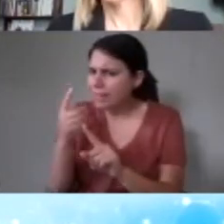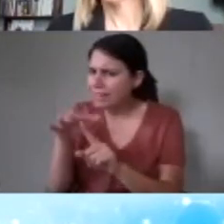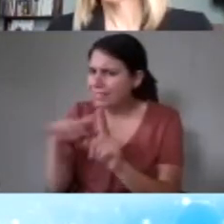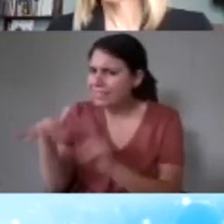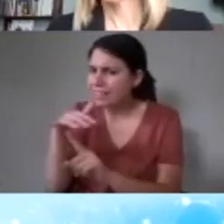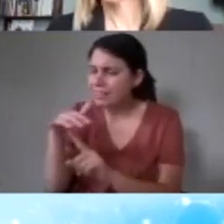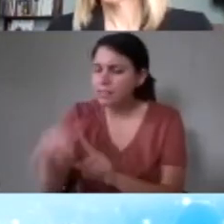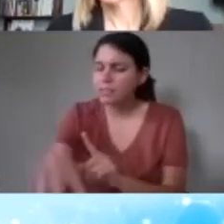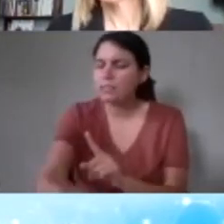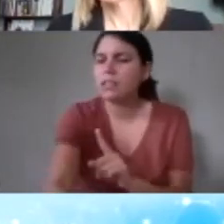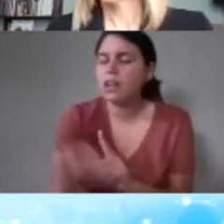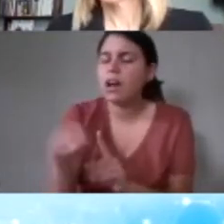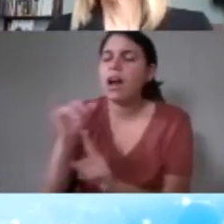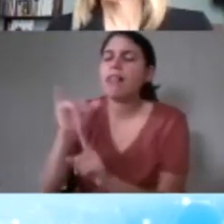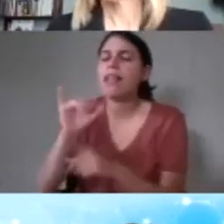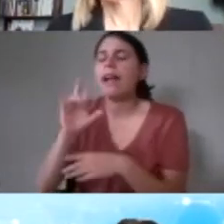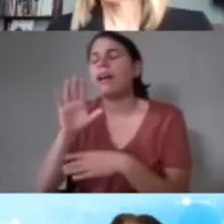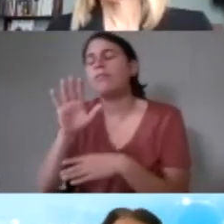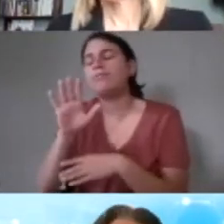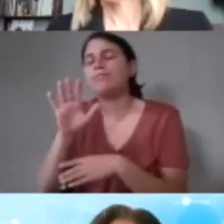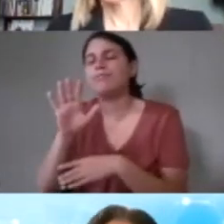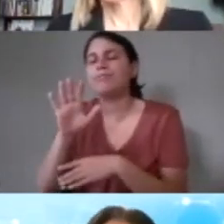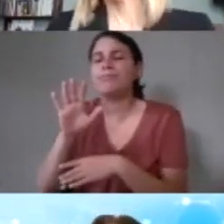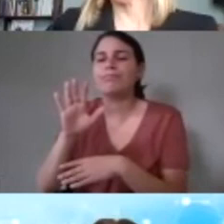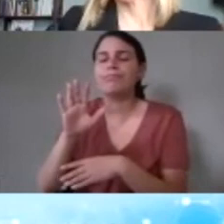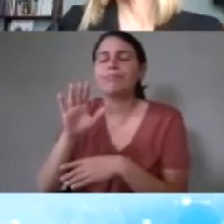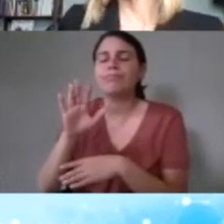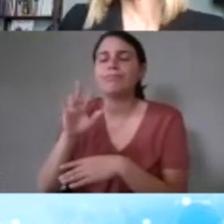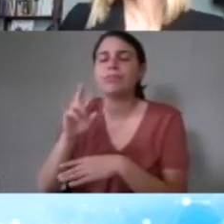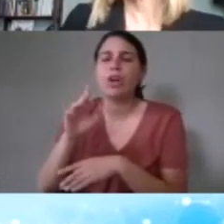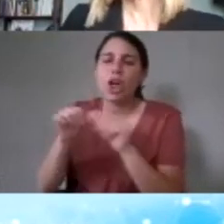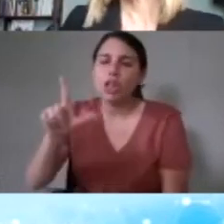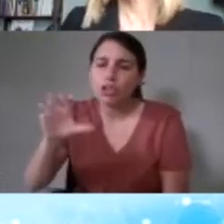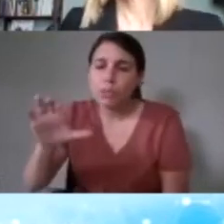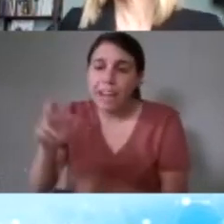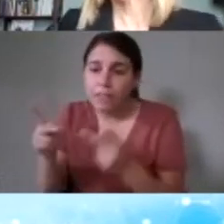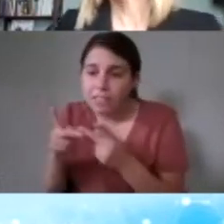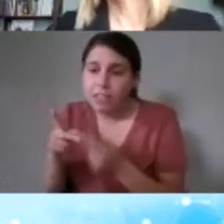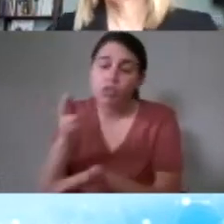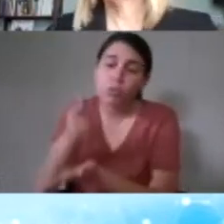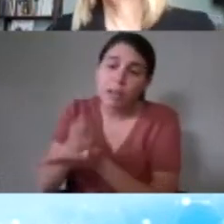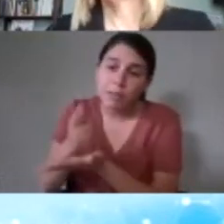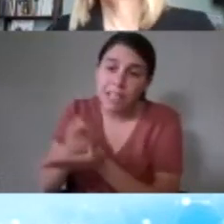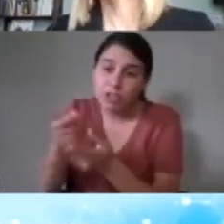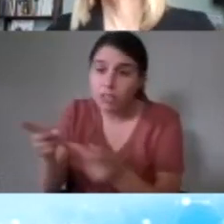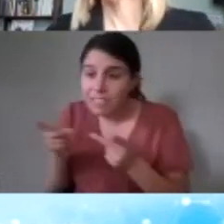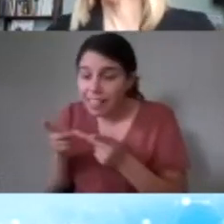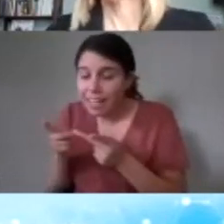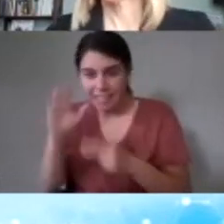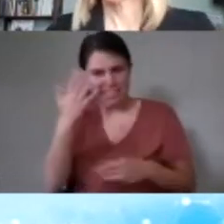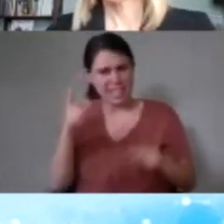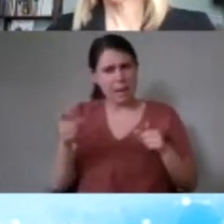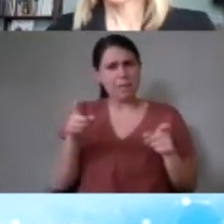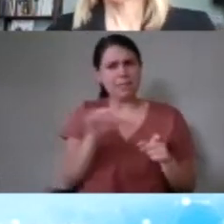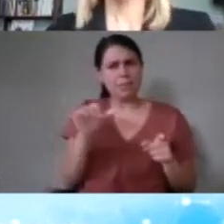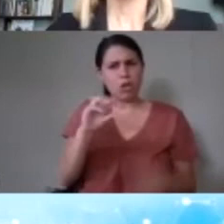settings being like residential, long-term care or rehabilitation facilities in the VA. What's your thought about